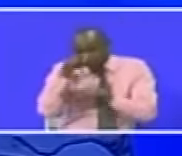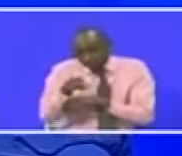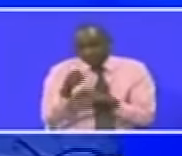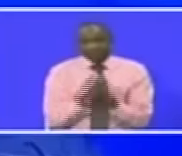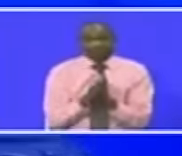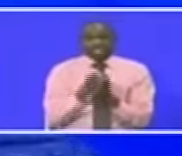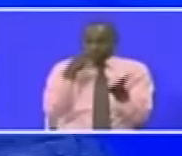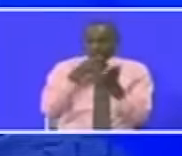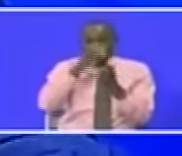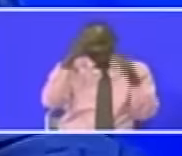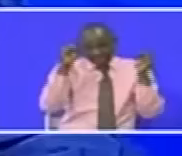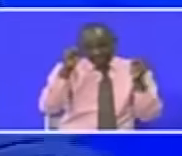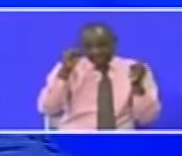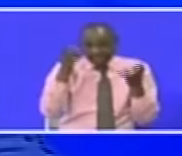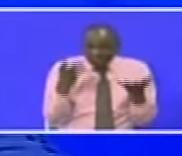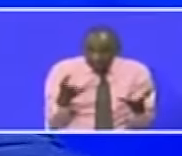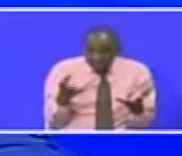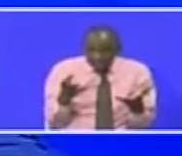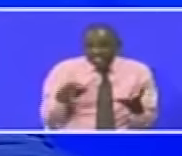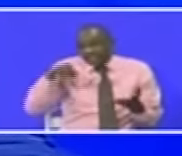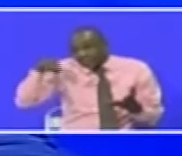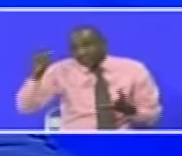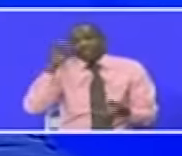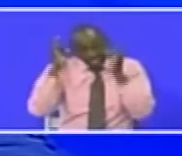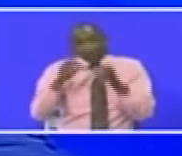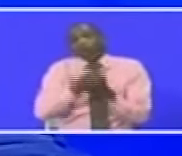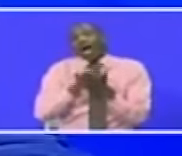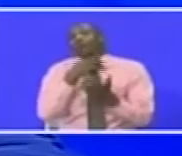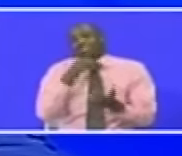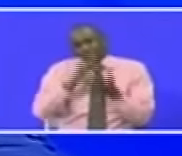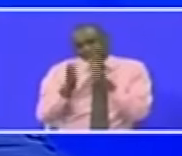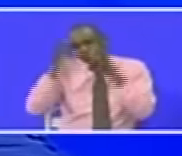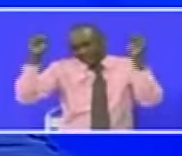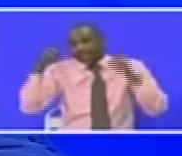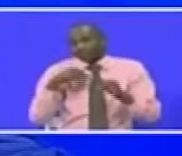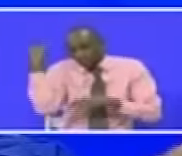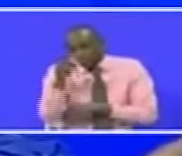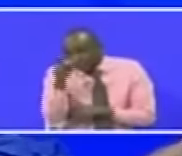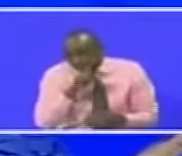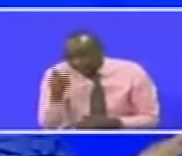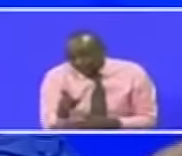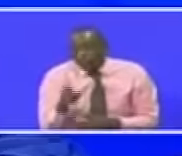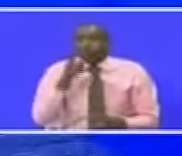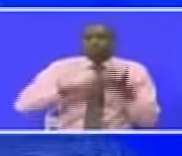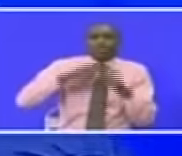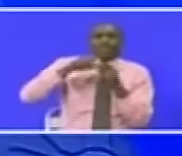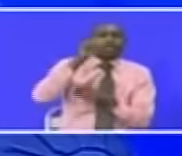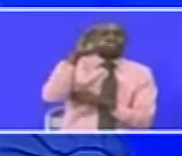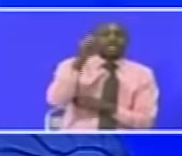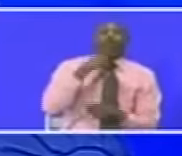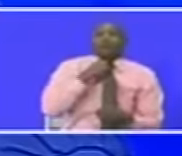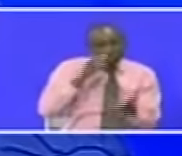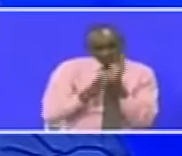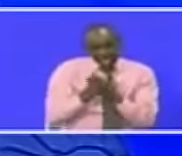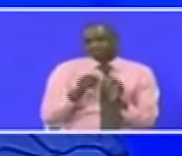president. Should we then have laws to stop them from running for president following the same logic? What about MCAs who want to run for the governor's